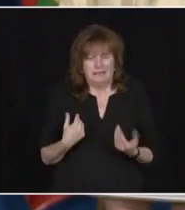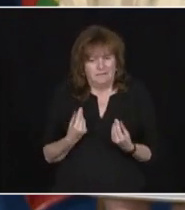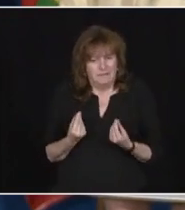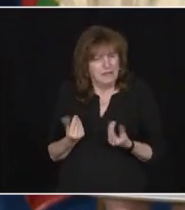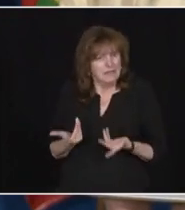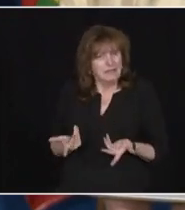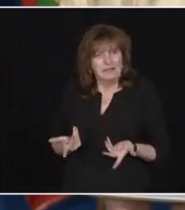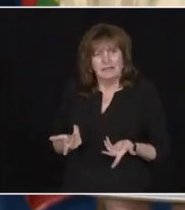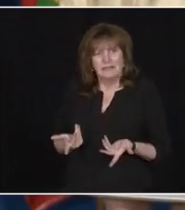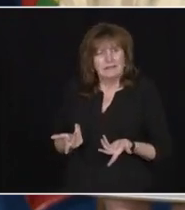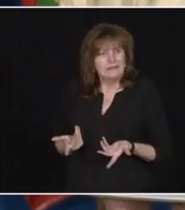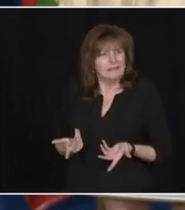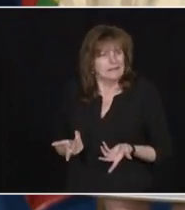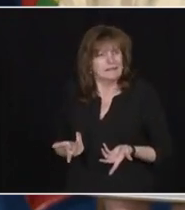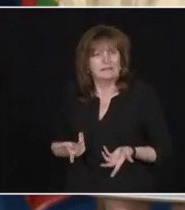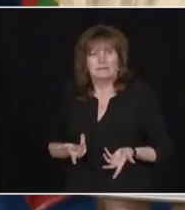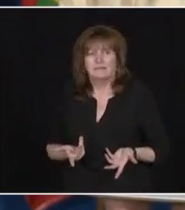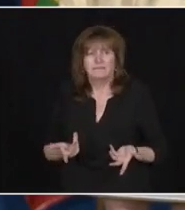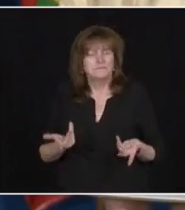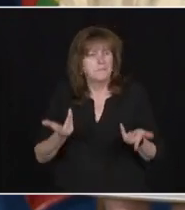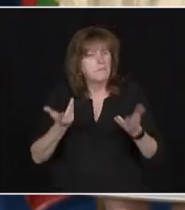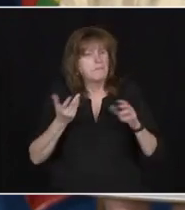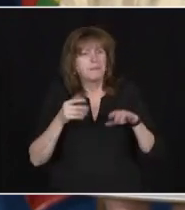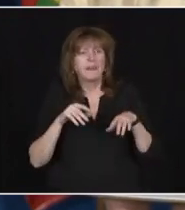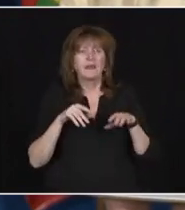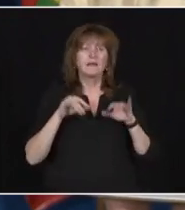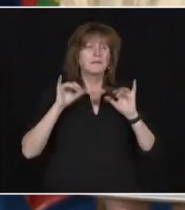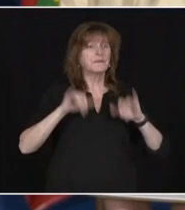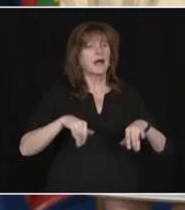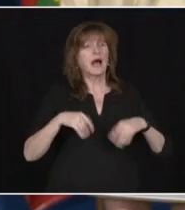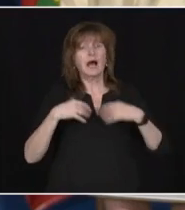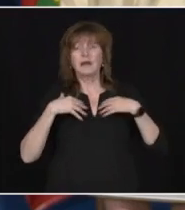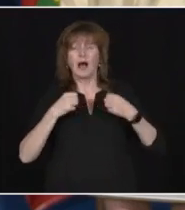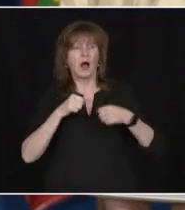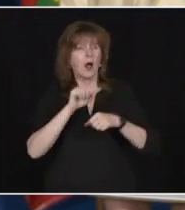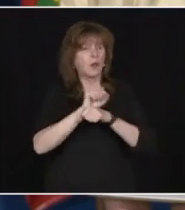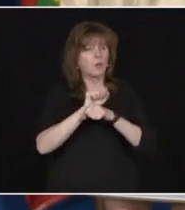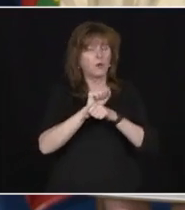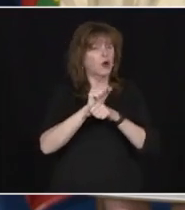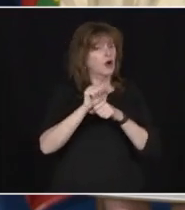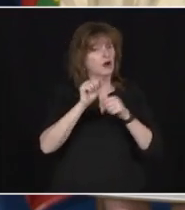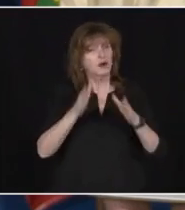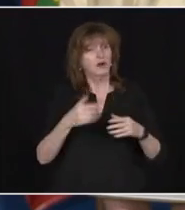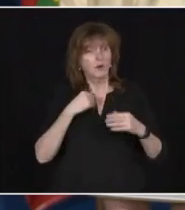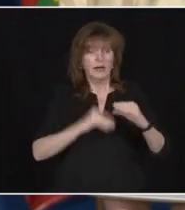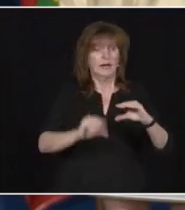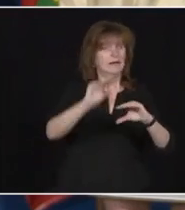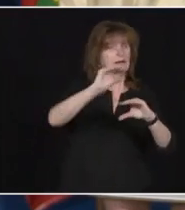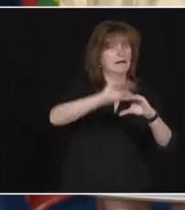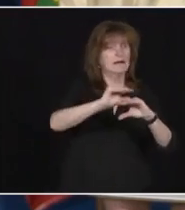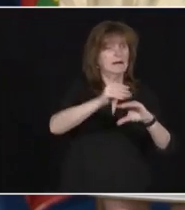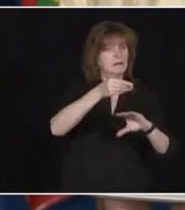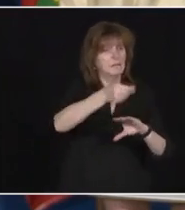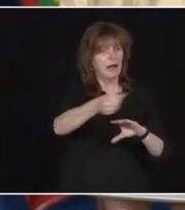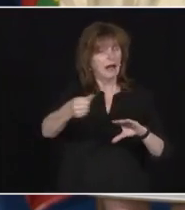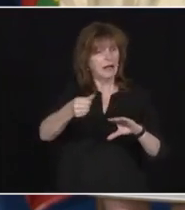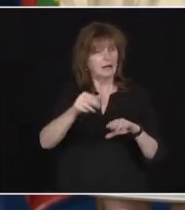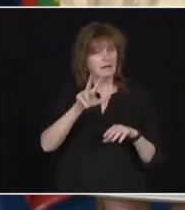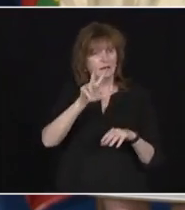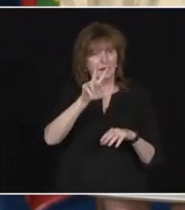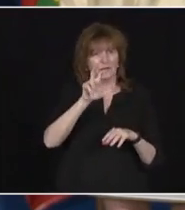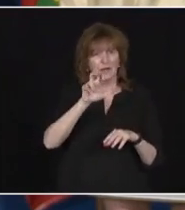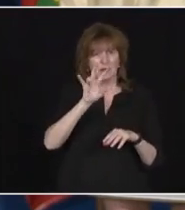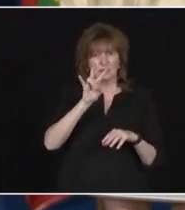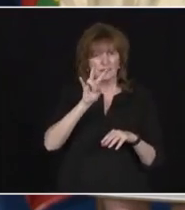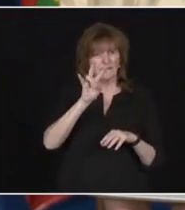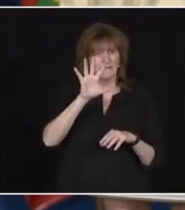Even on the bump on the premium pay, we have 375,000 people we gave it to, and I told our team the other day, I wish